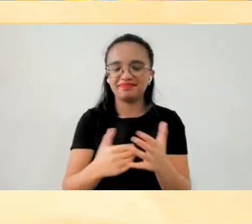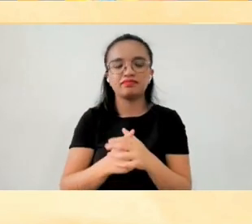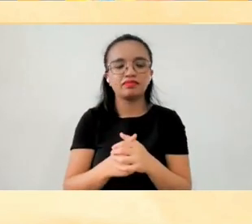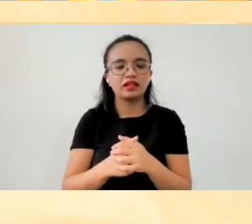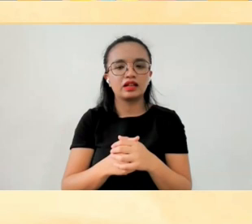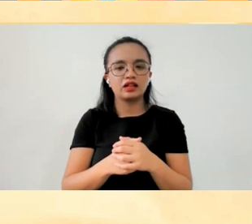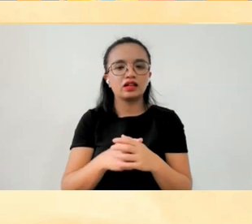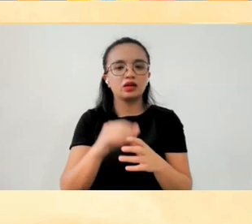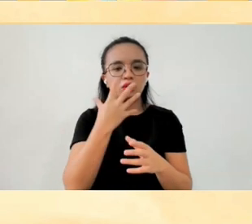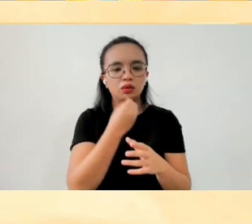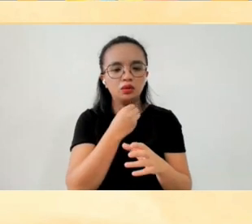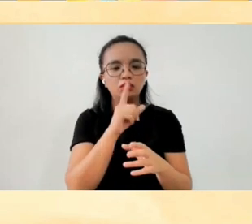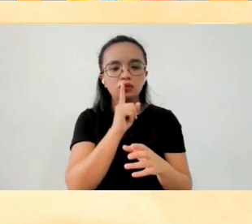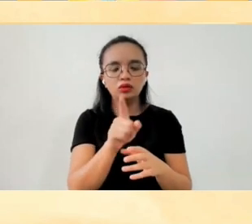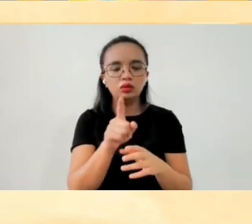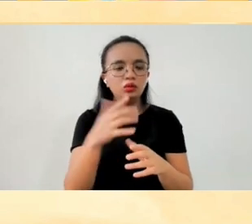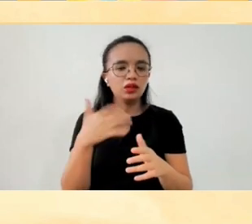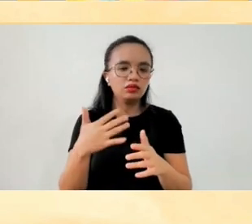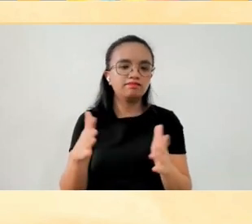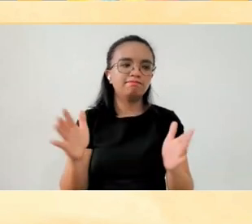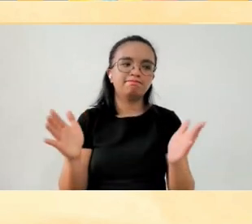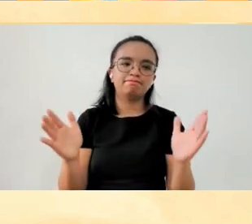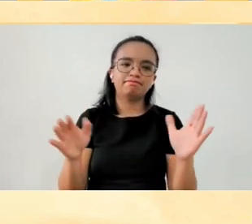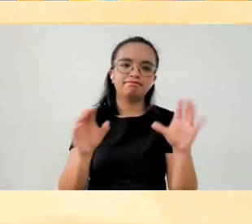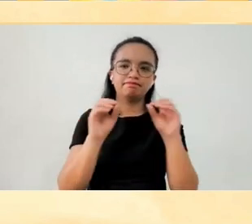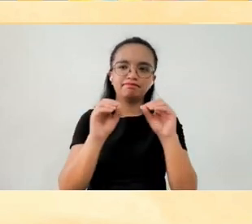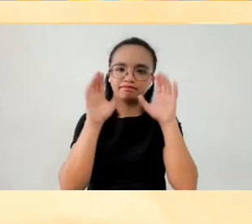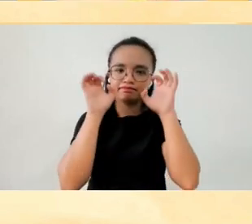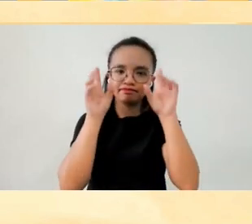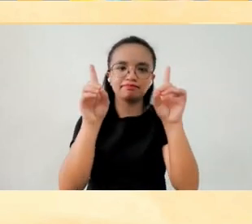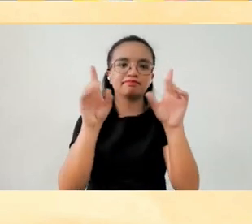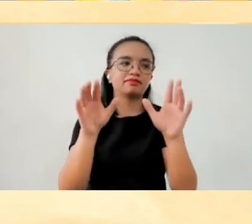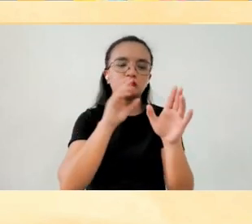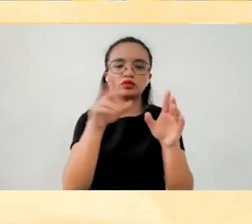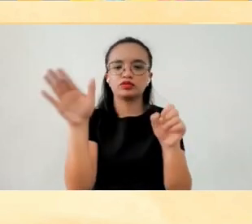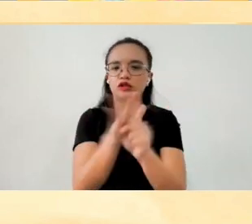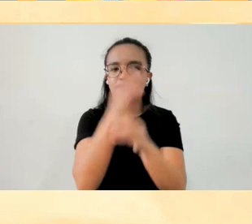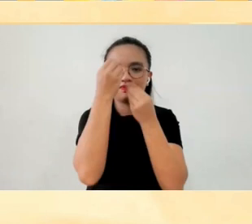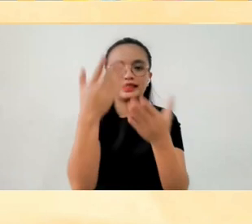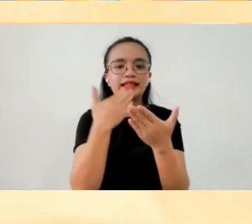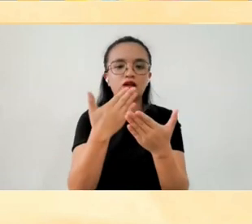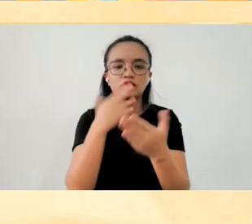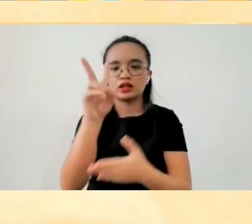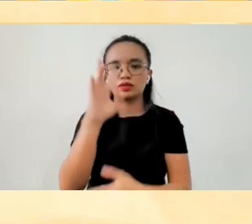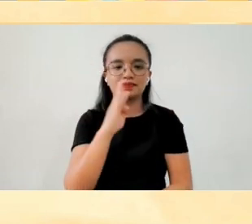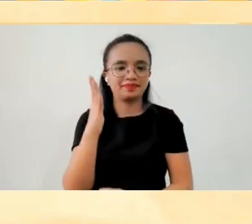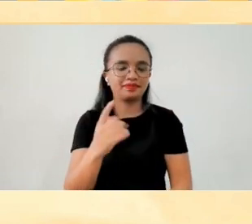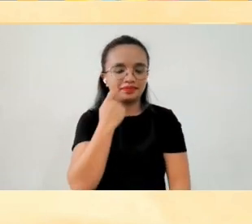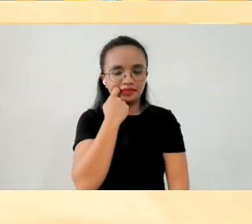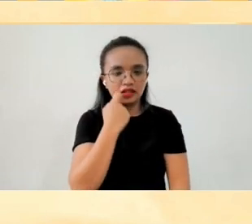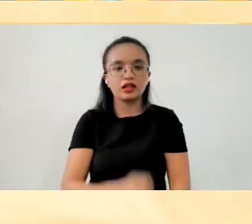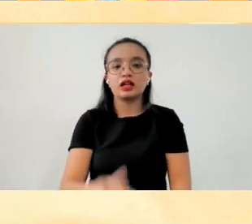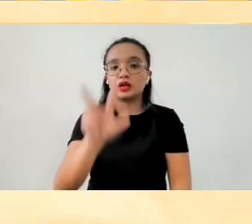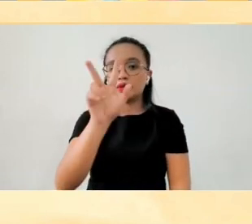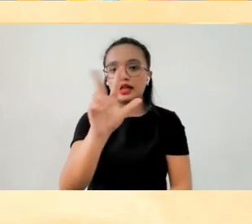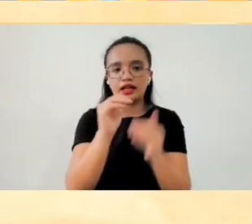very enlightening and educational and really informative. Thank you to the two speakers. The 3 stages of